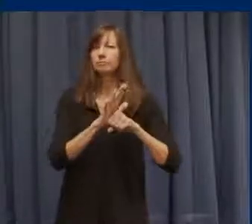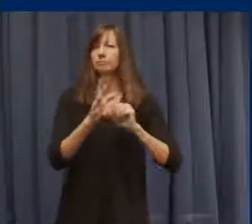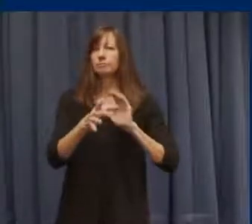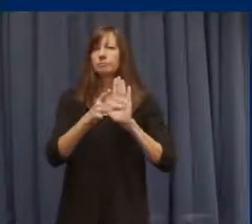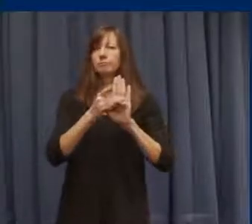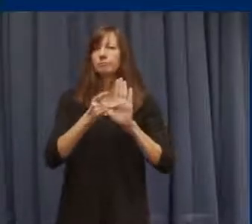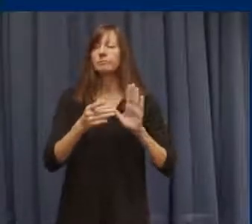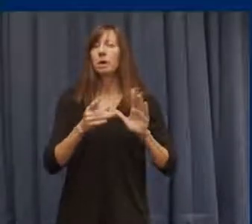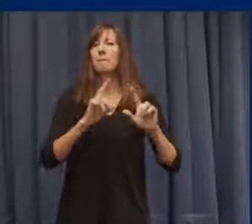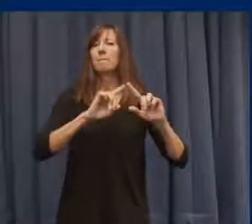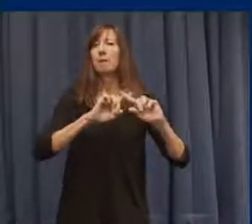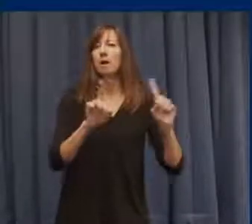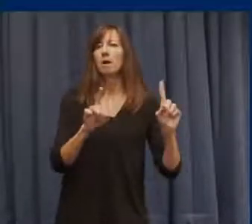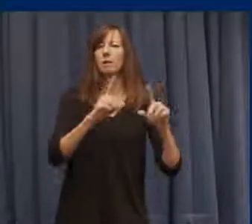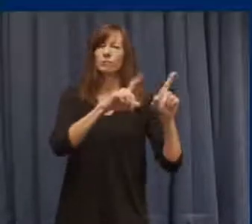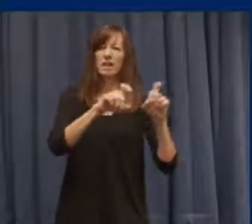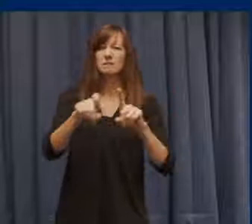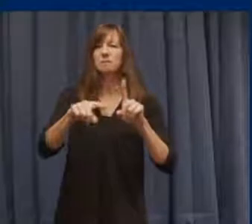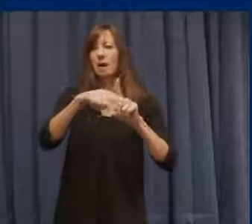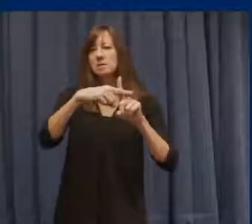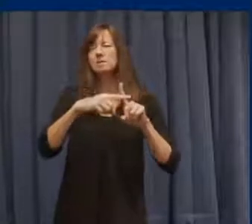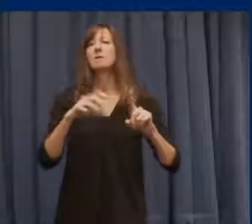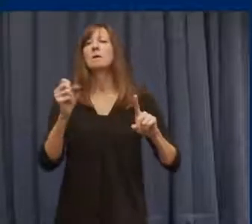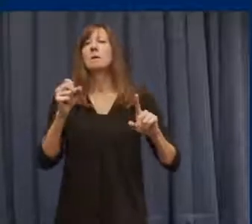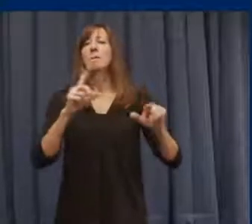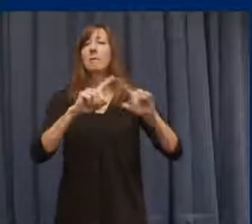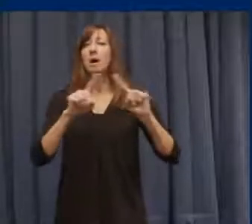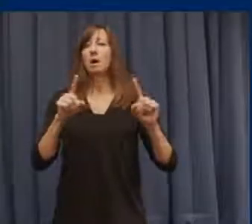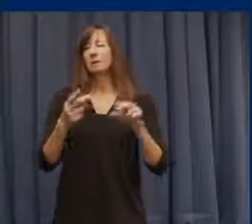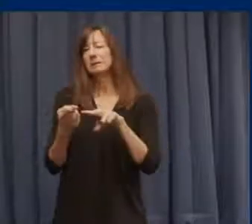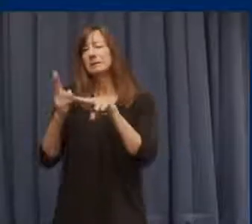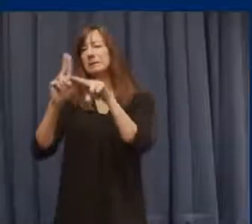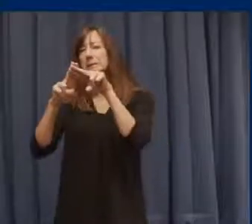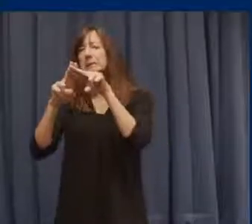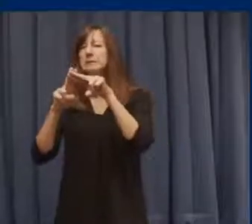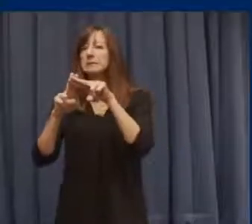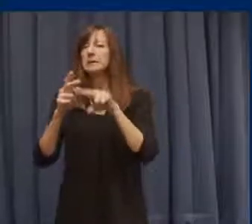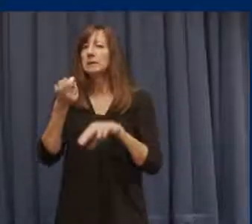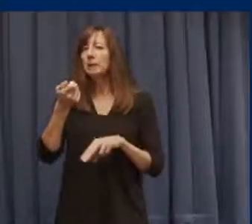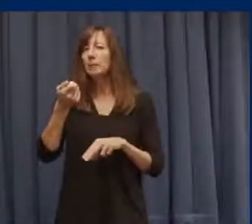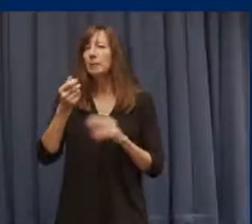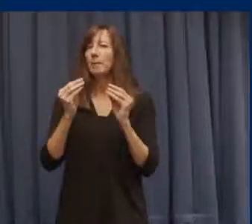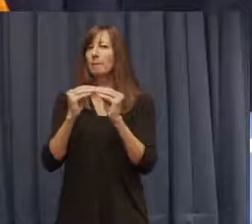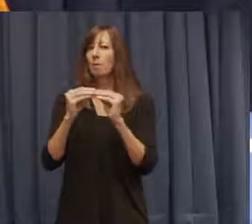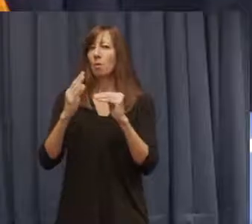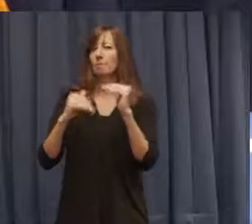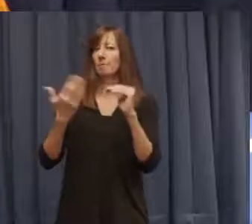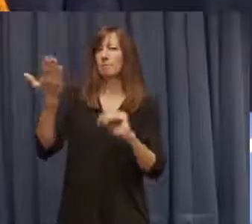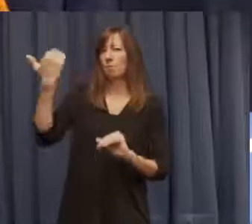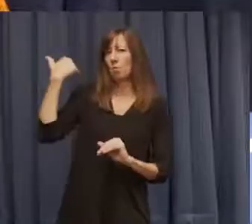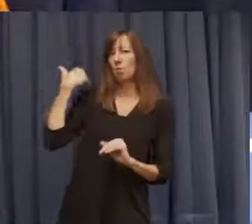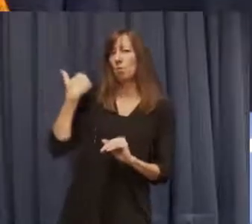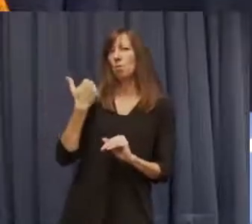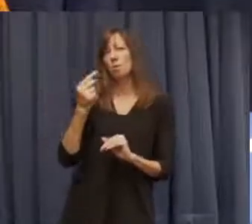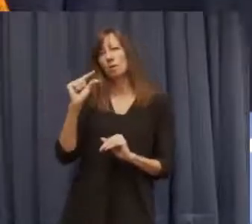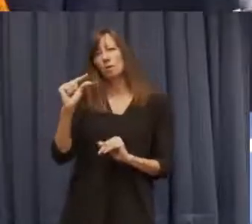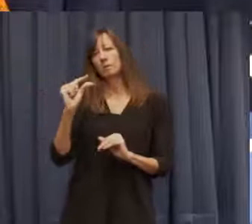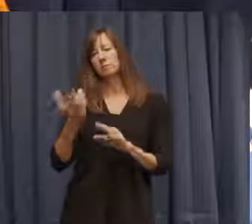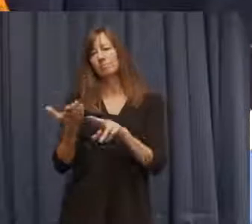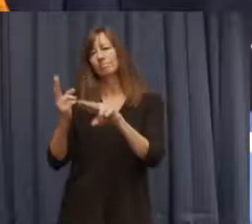a net 30 cases over the last few days, so that is up slightly from a relatively low